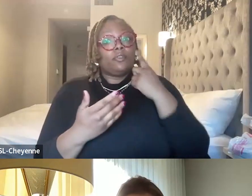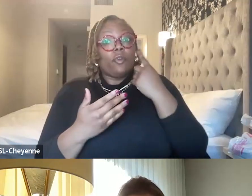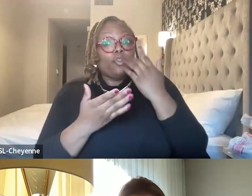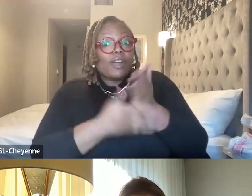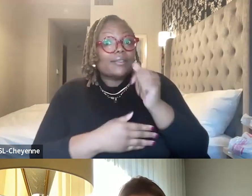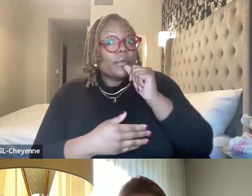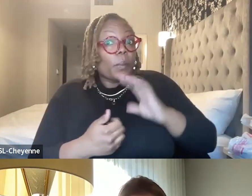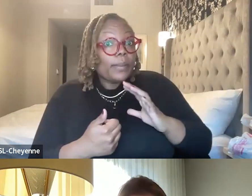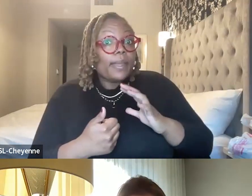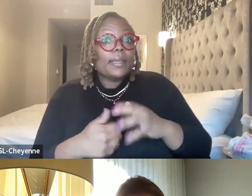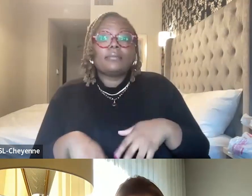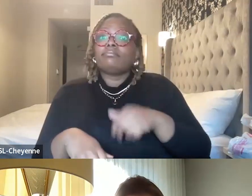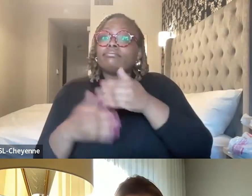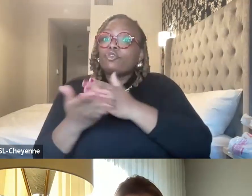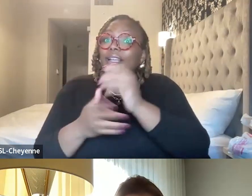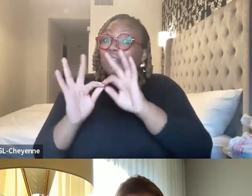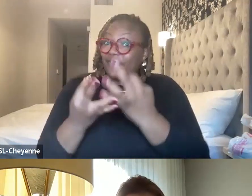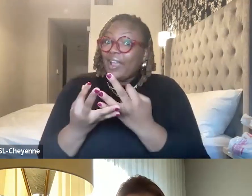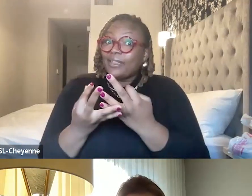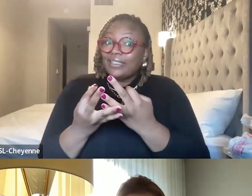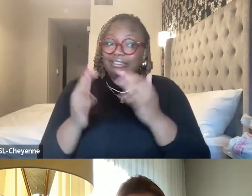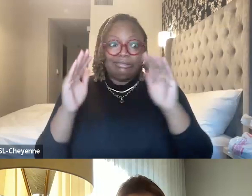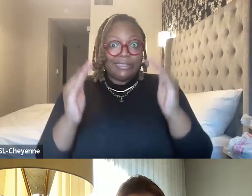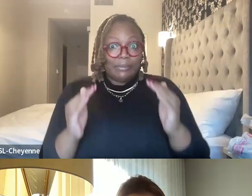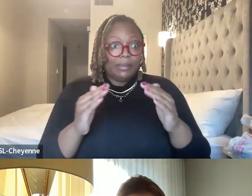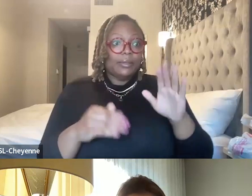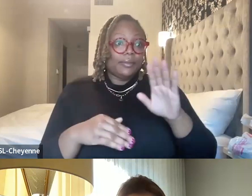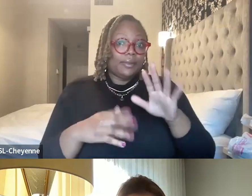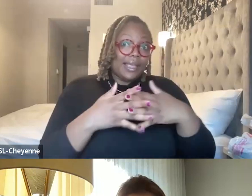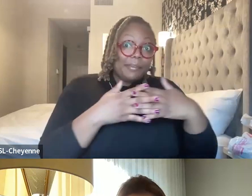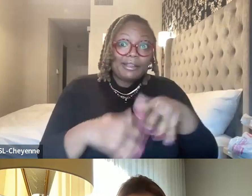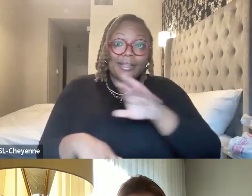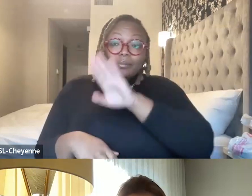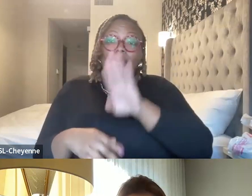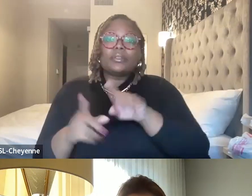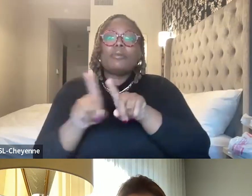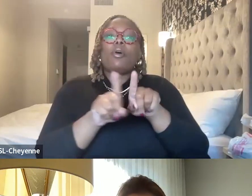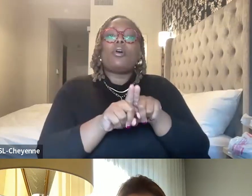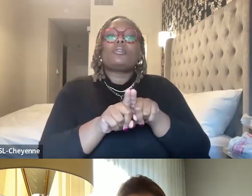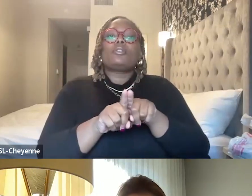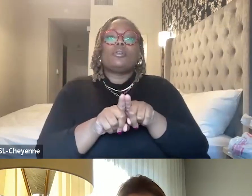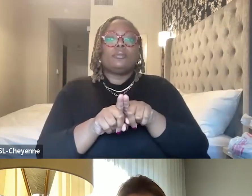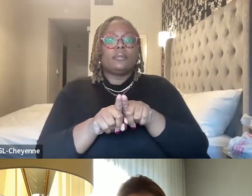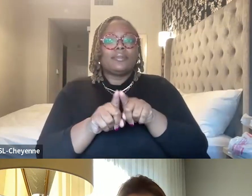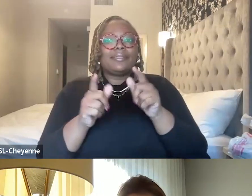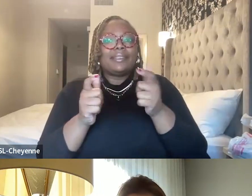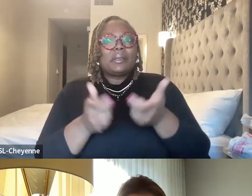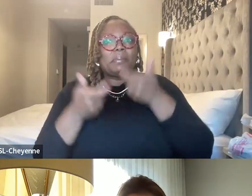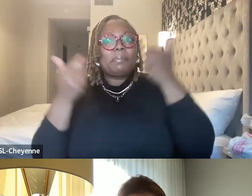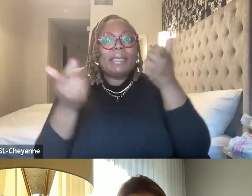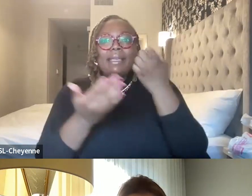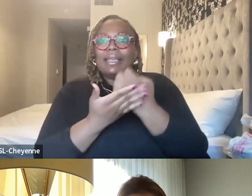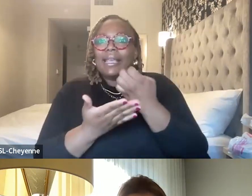women, rights for families, I should say, and also just being giant economies who aren't really